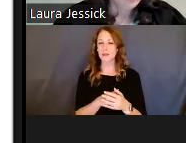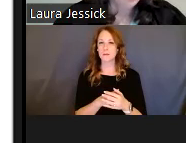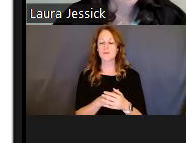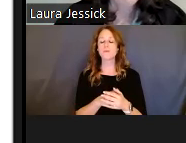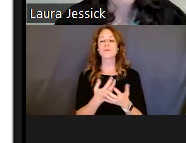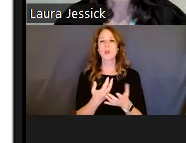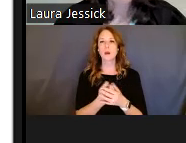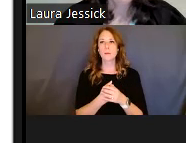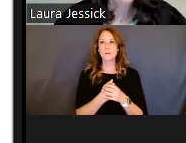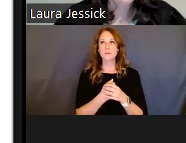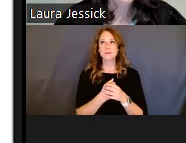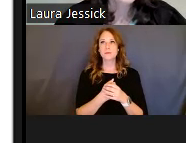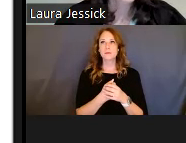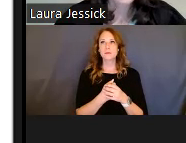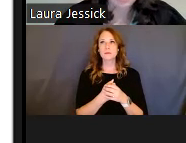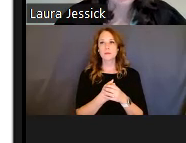So